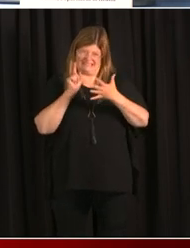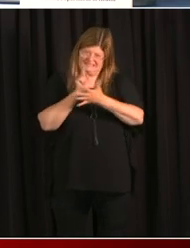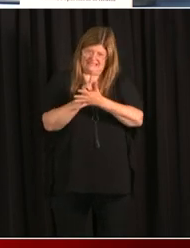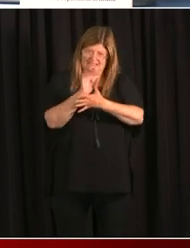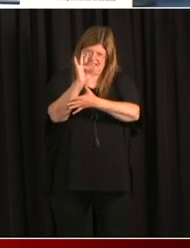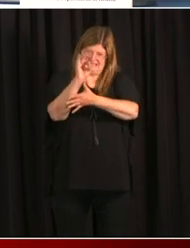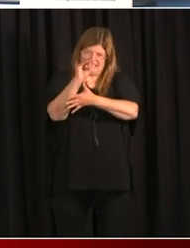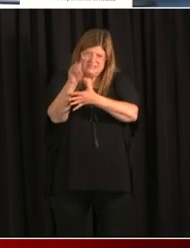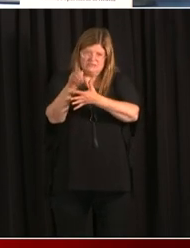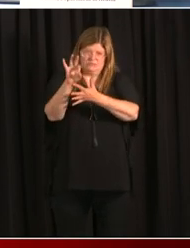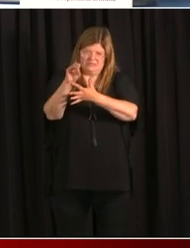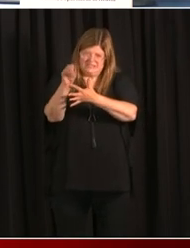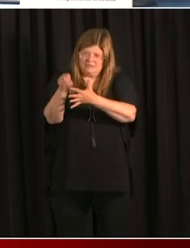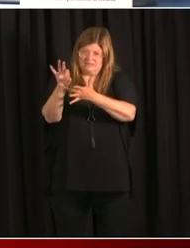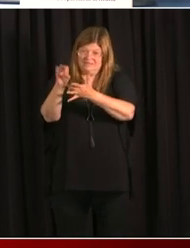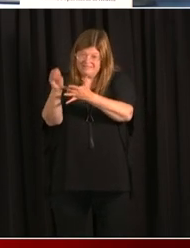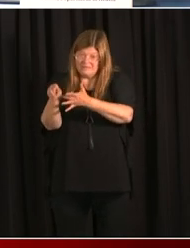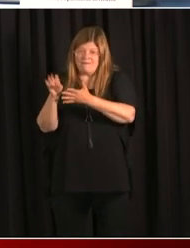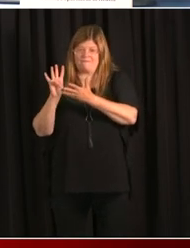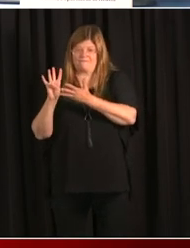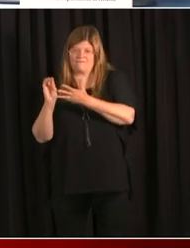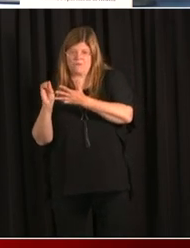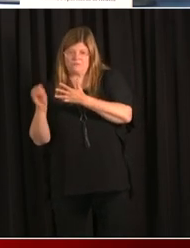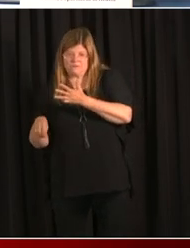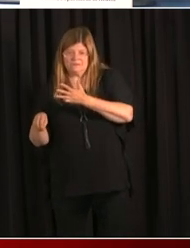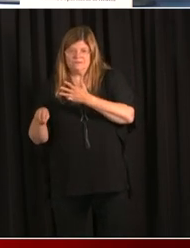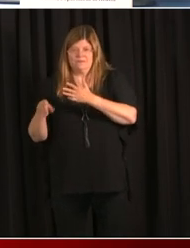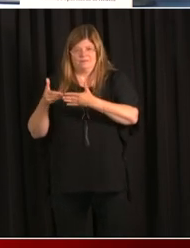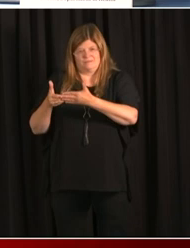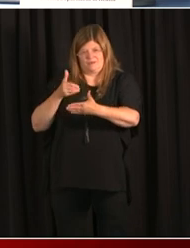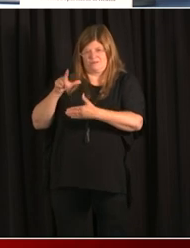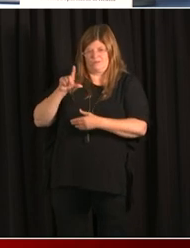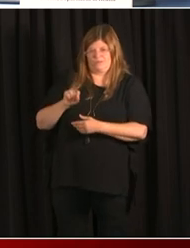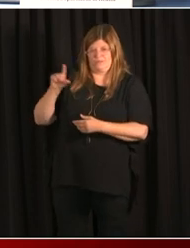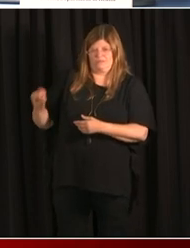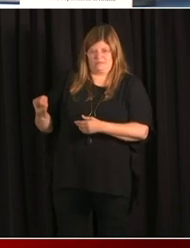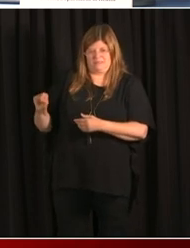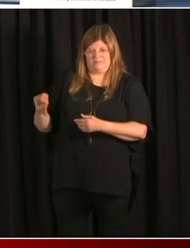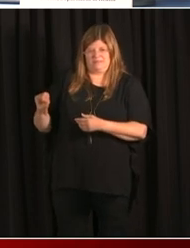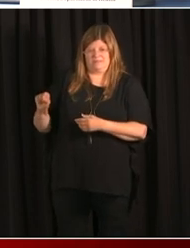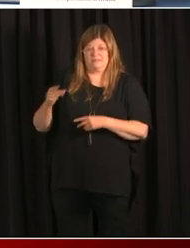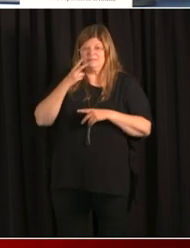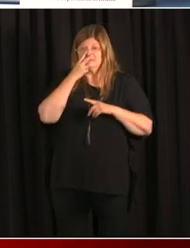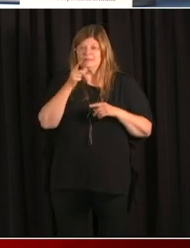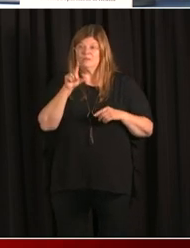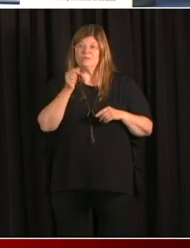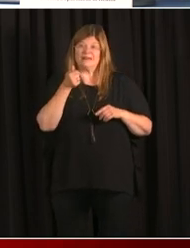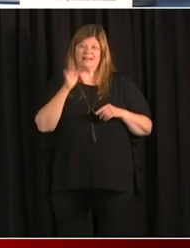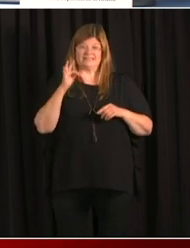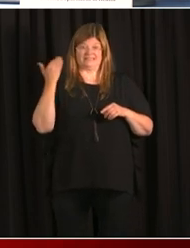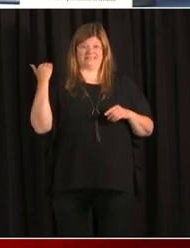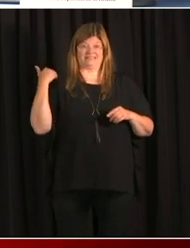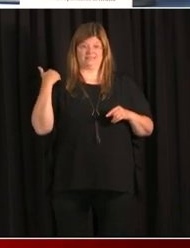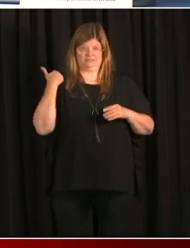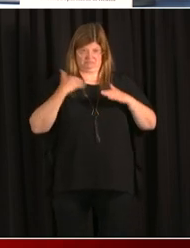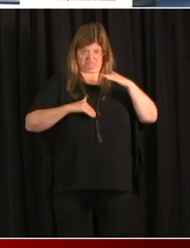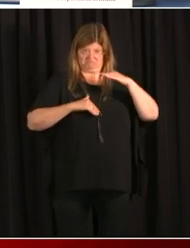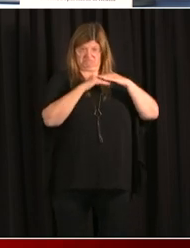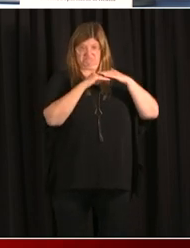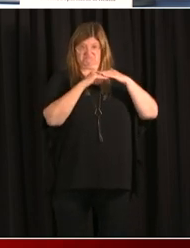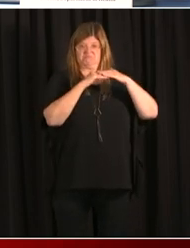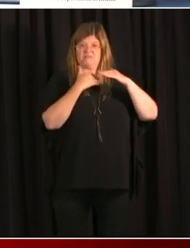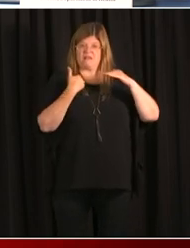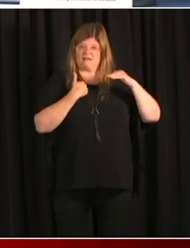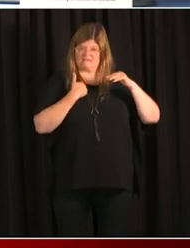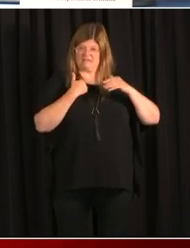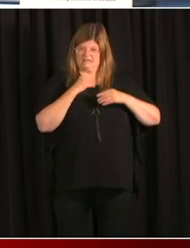by 2020. As you can see, we have, by 2019, met our goal of